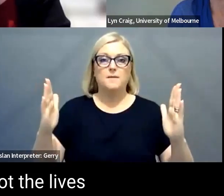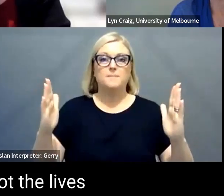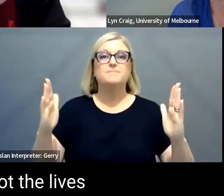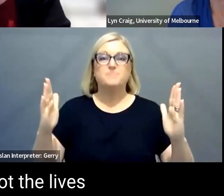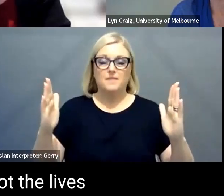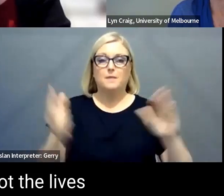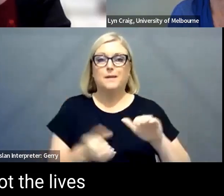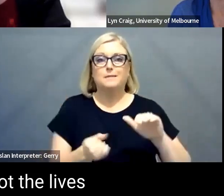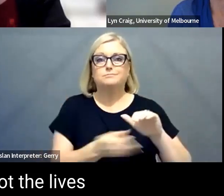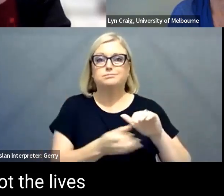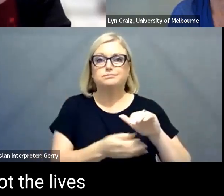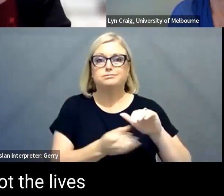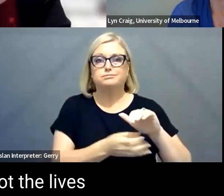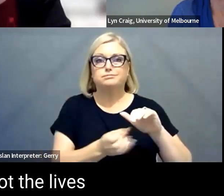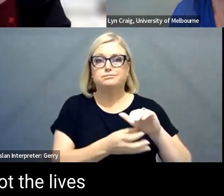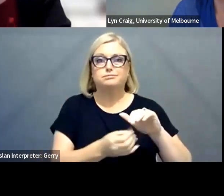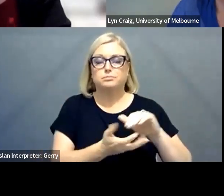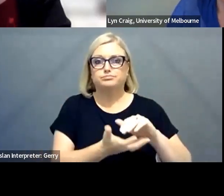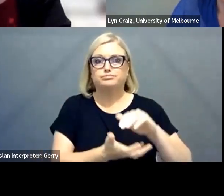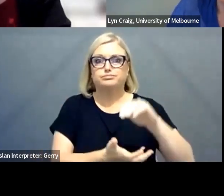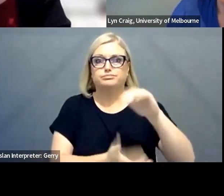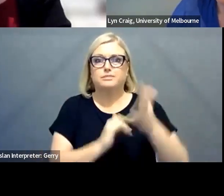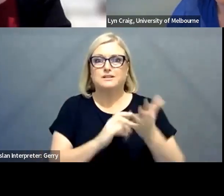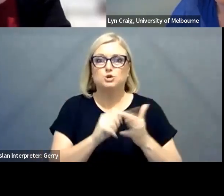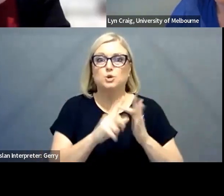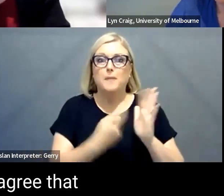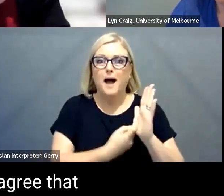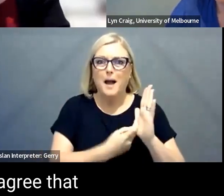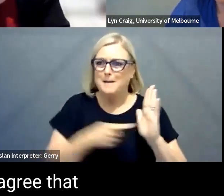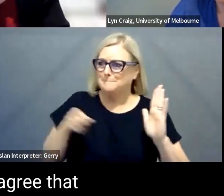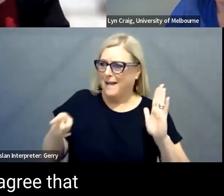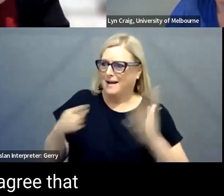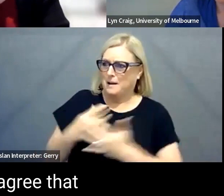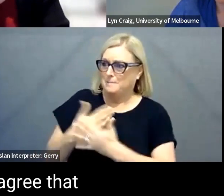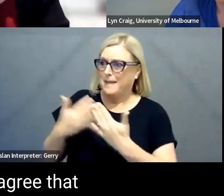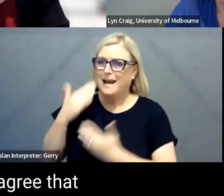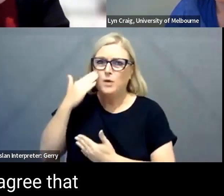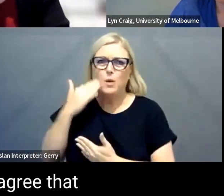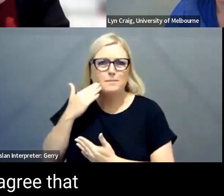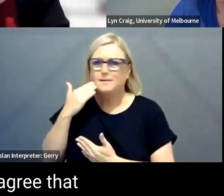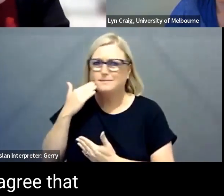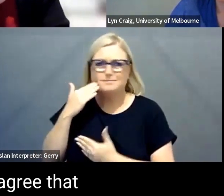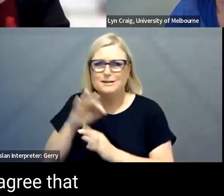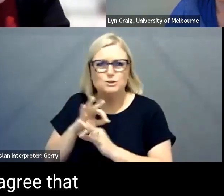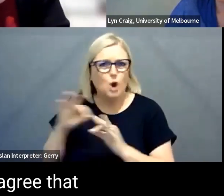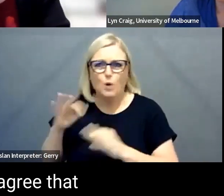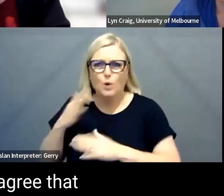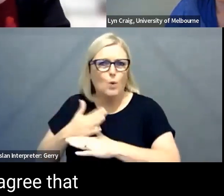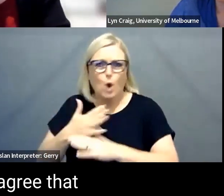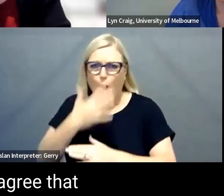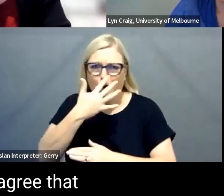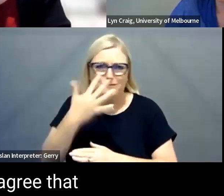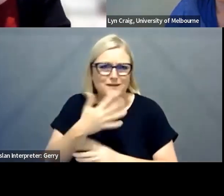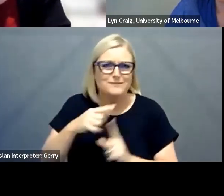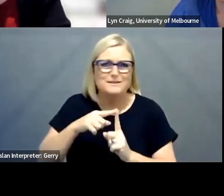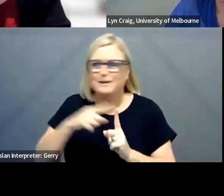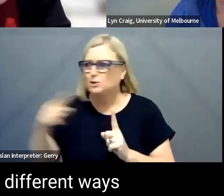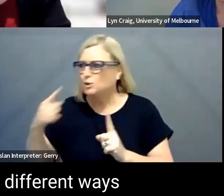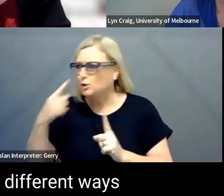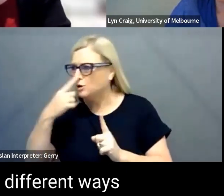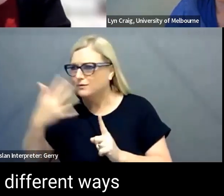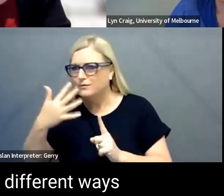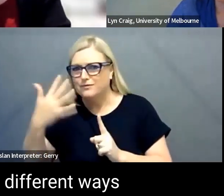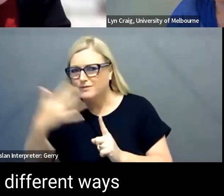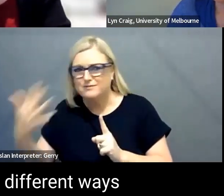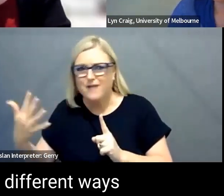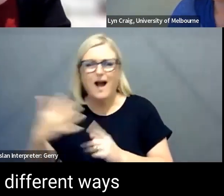of many women in our community, as we know. So I totally agree that it needs a complete overhaul, and